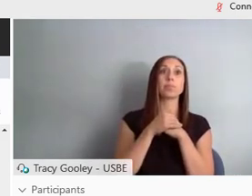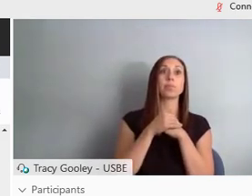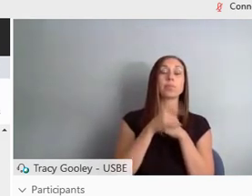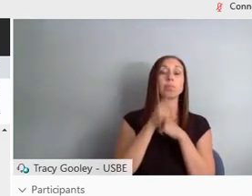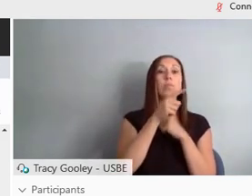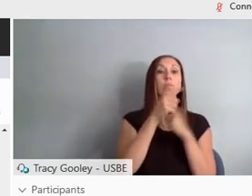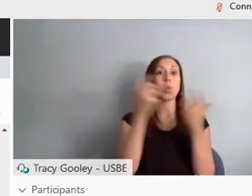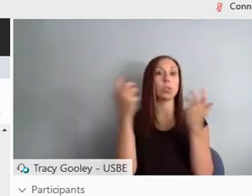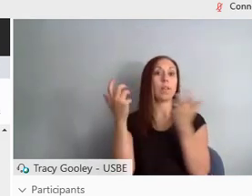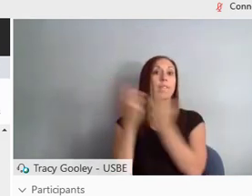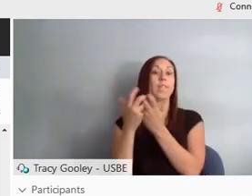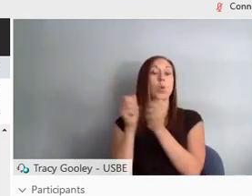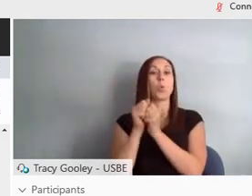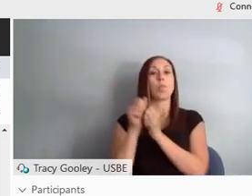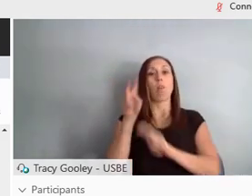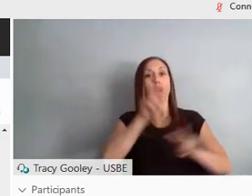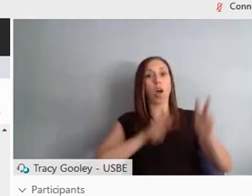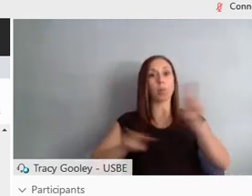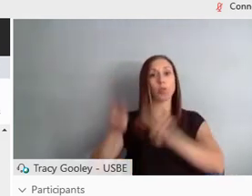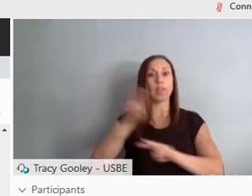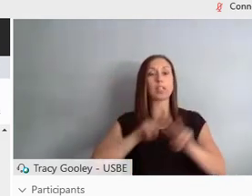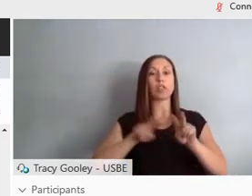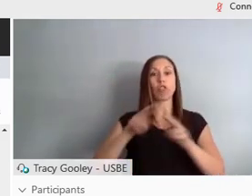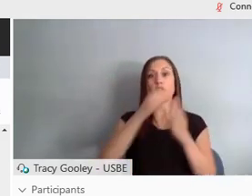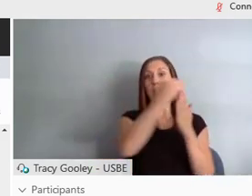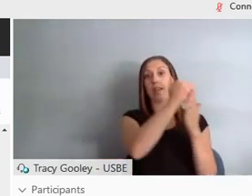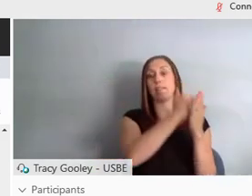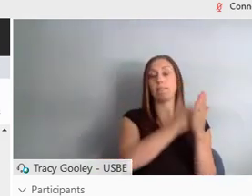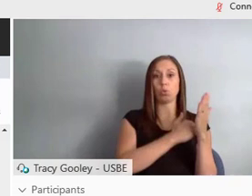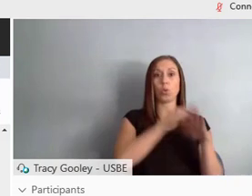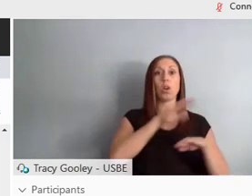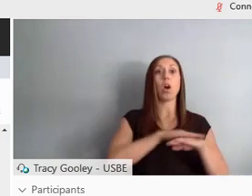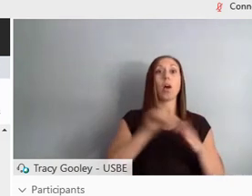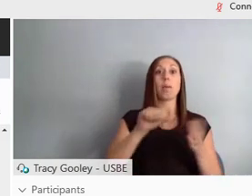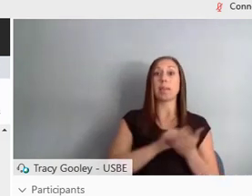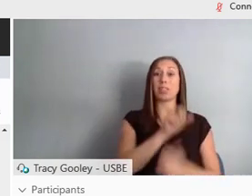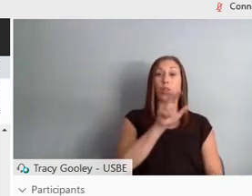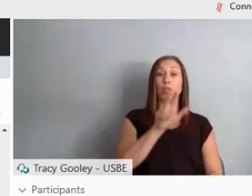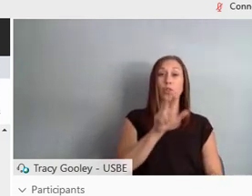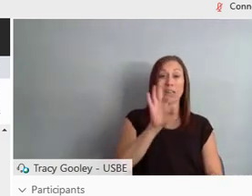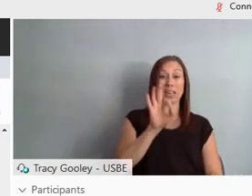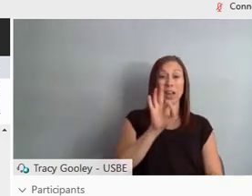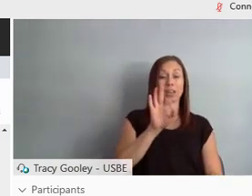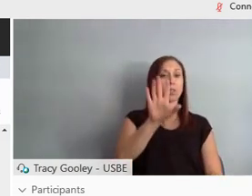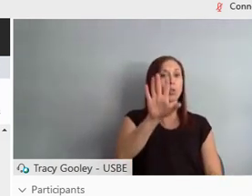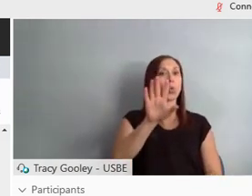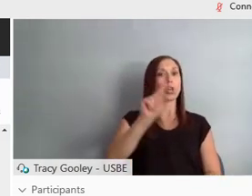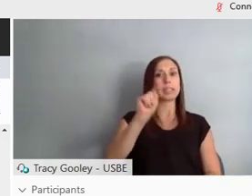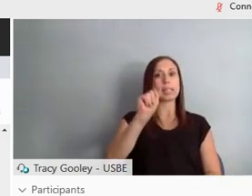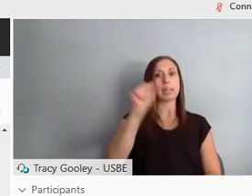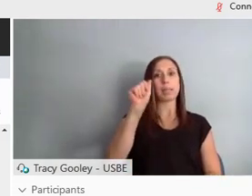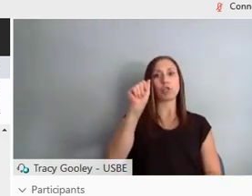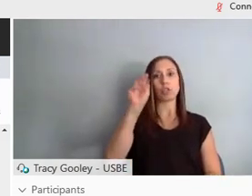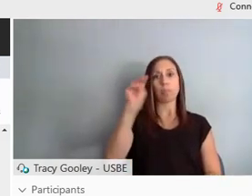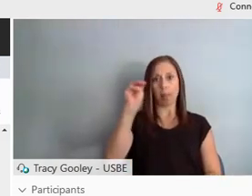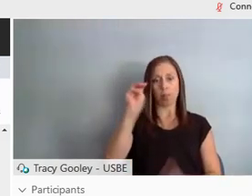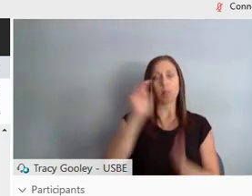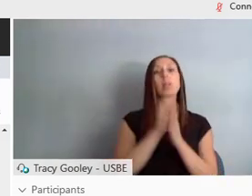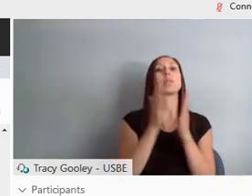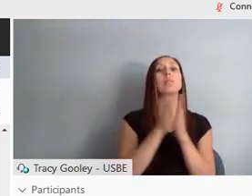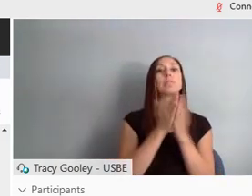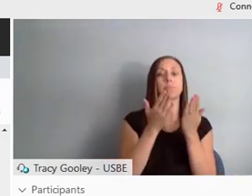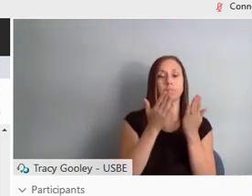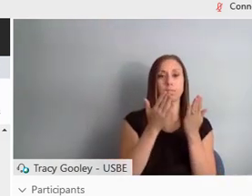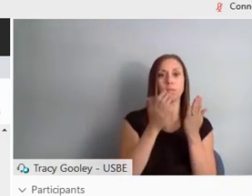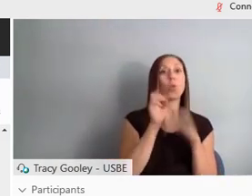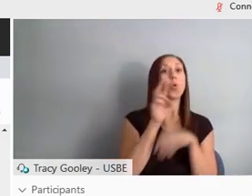to the observational inventory that is either on page 39 in your test administration